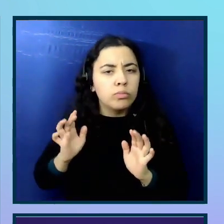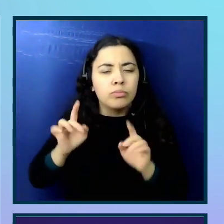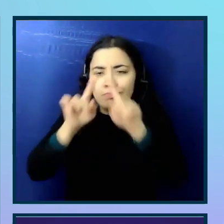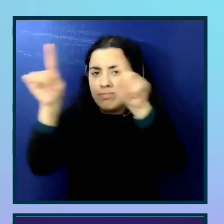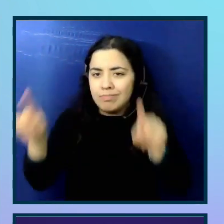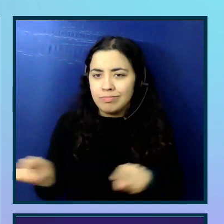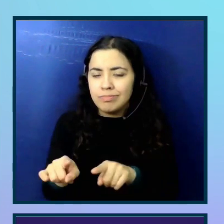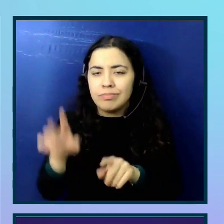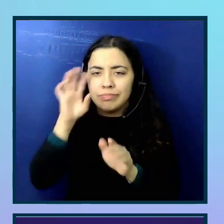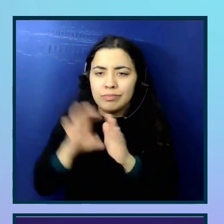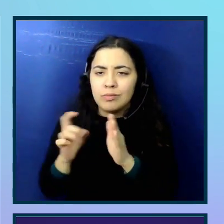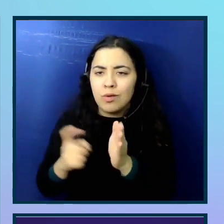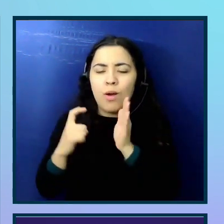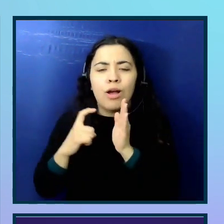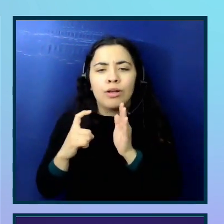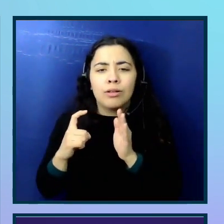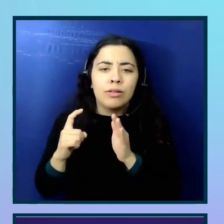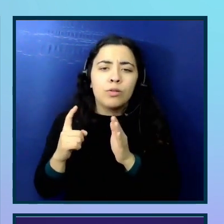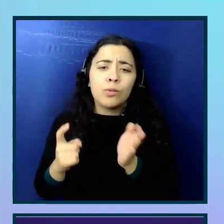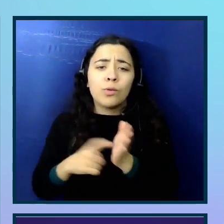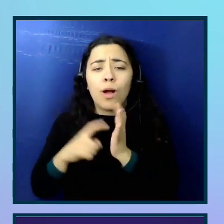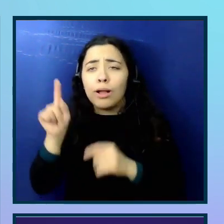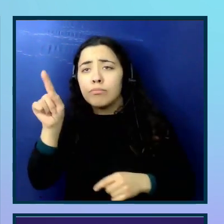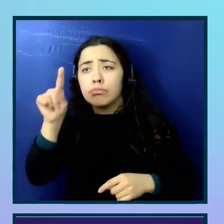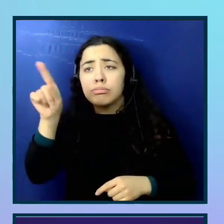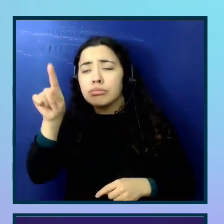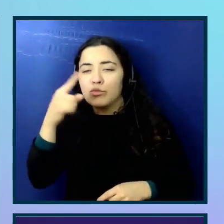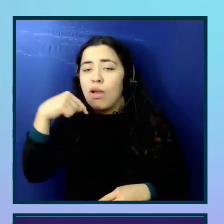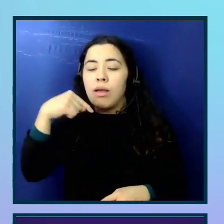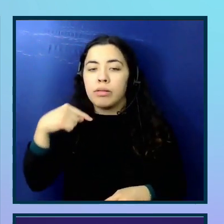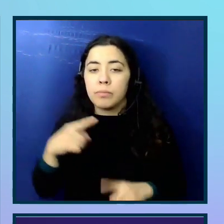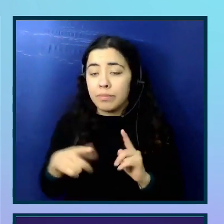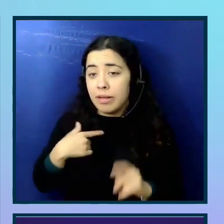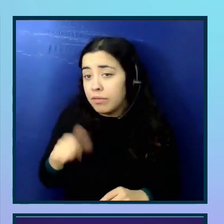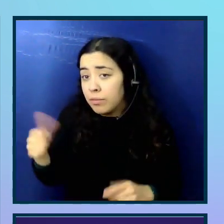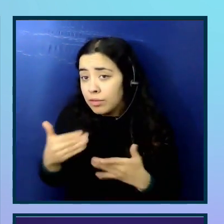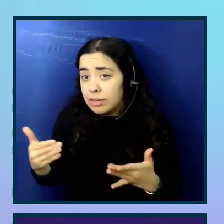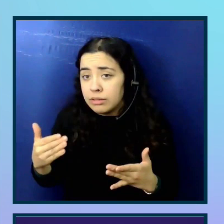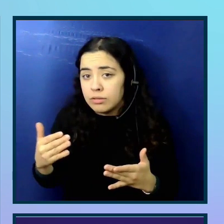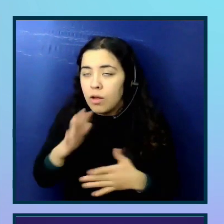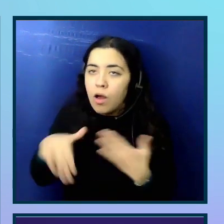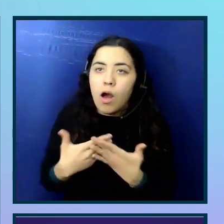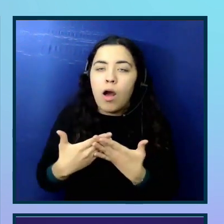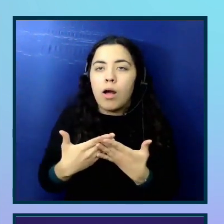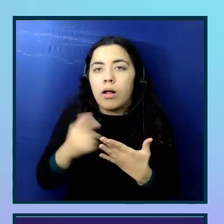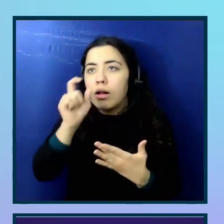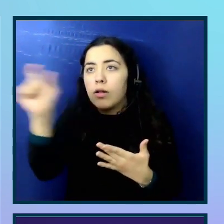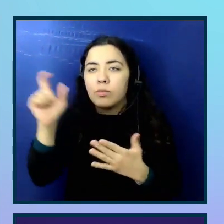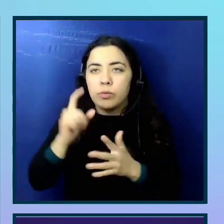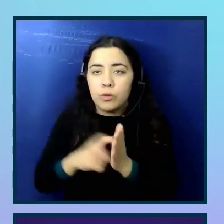classic, required fields are marked with the asterisk. But there are other things to do. All fields required. There is